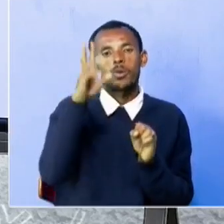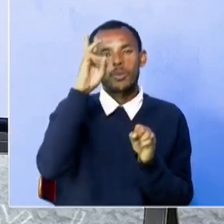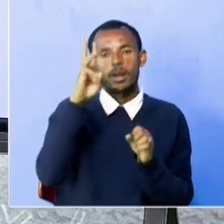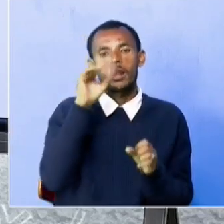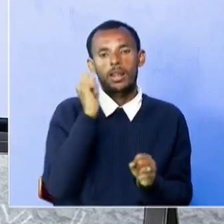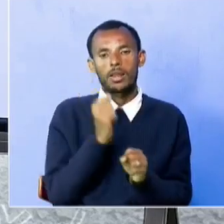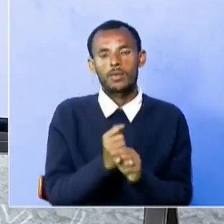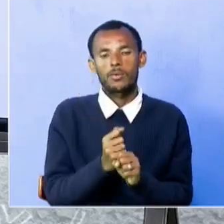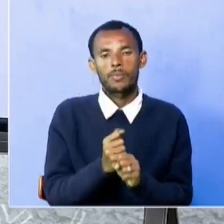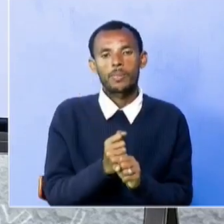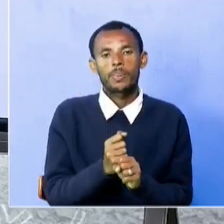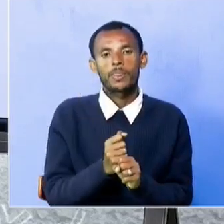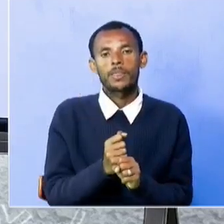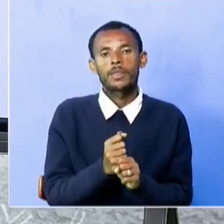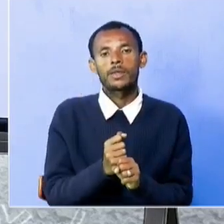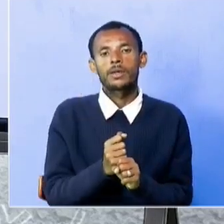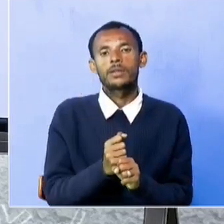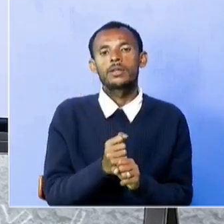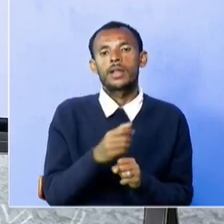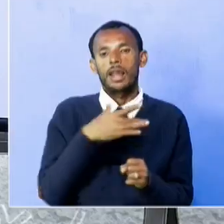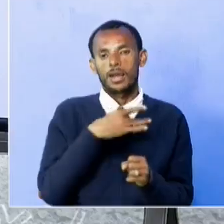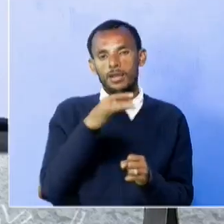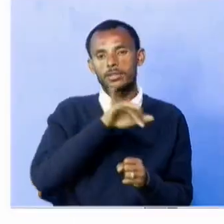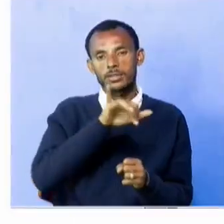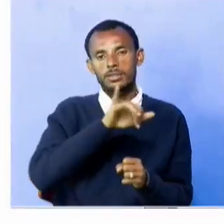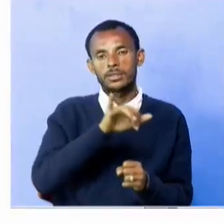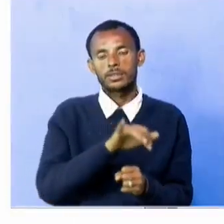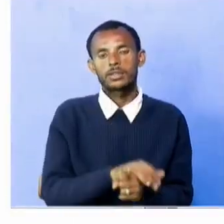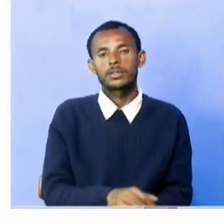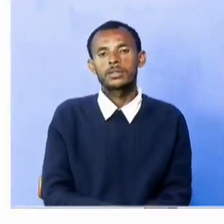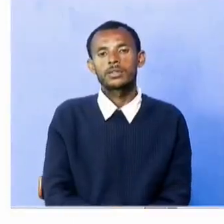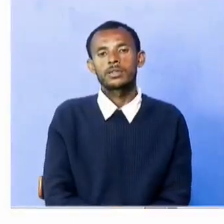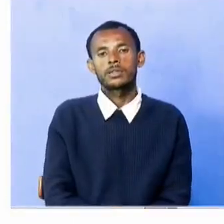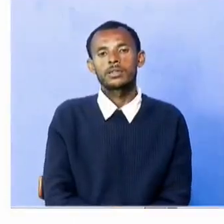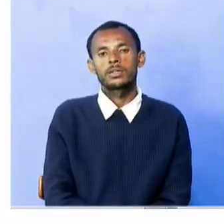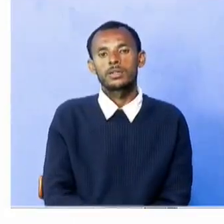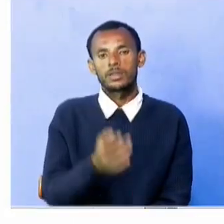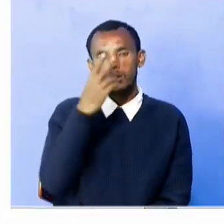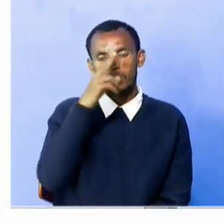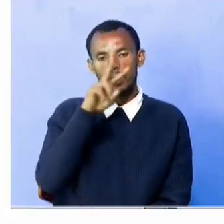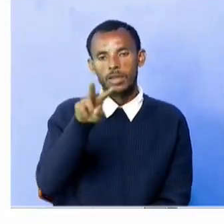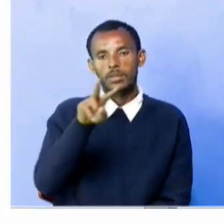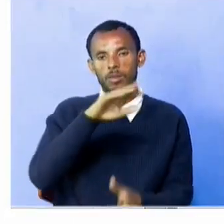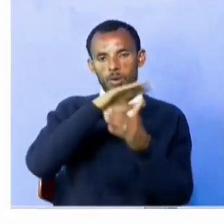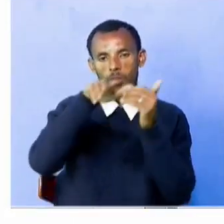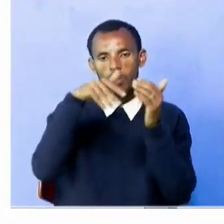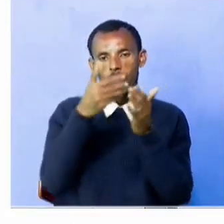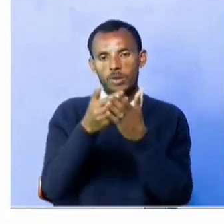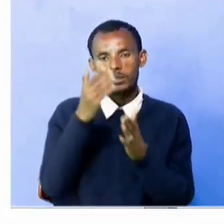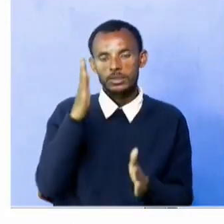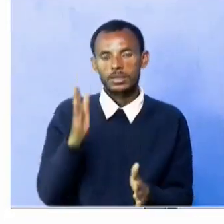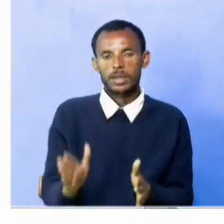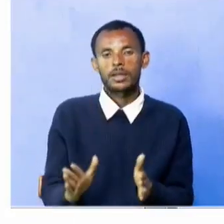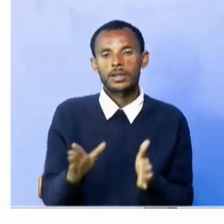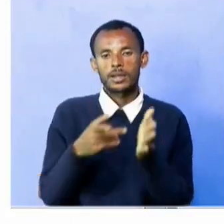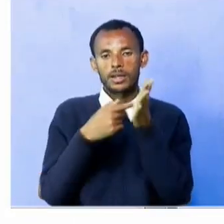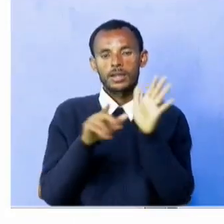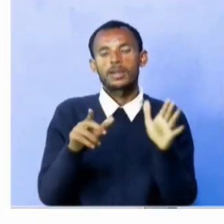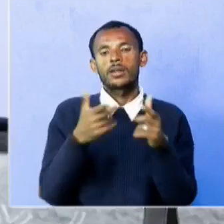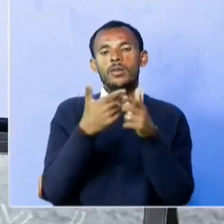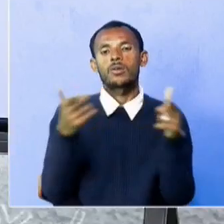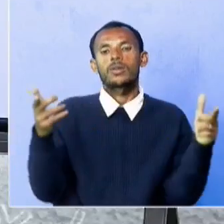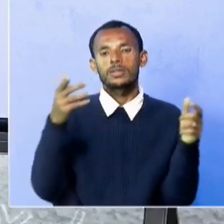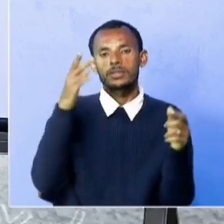do like this. Okay, so look at all the sides. Clearly the longest